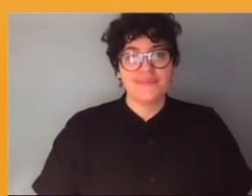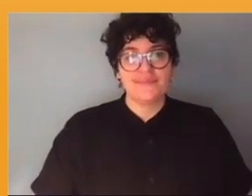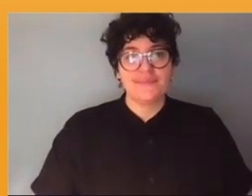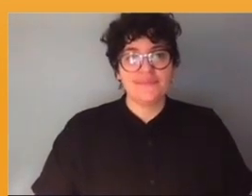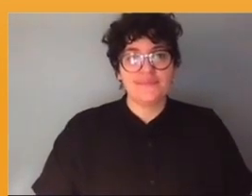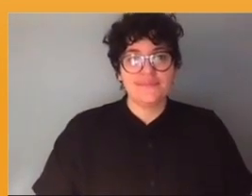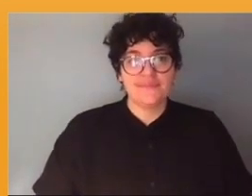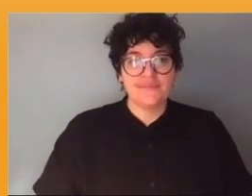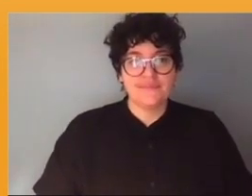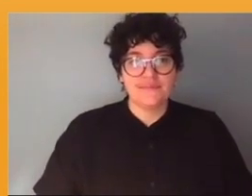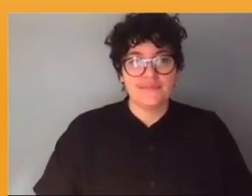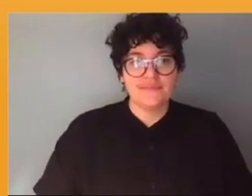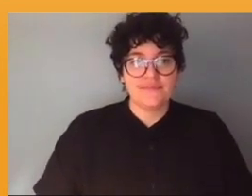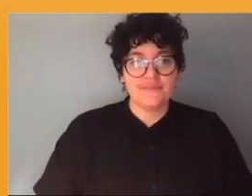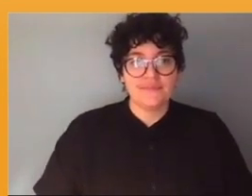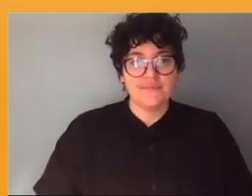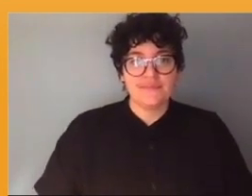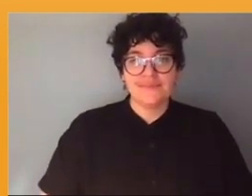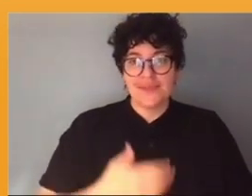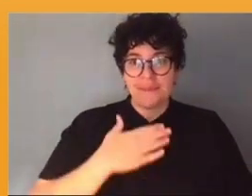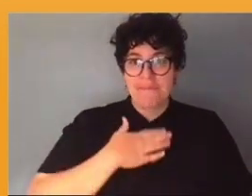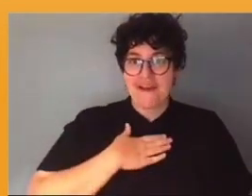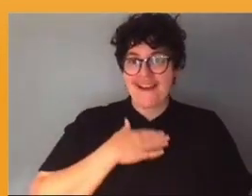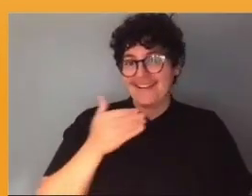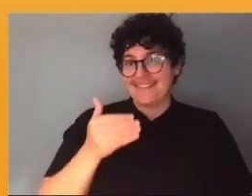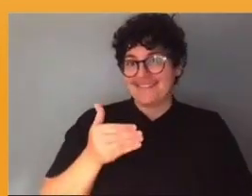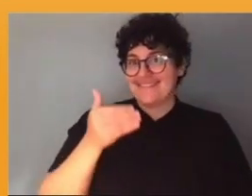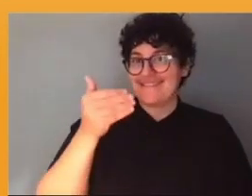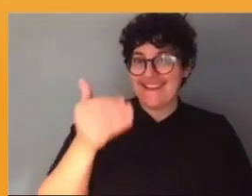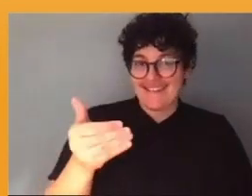My next stage